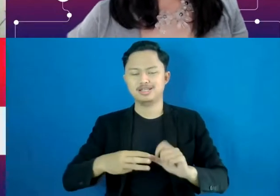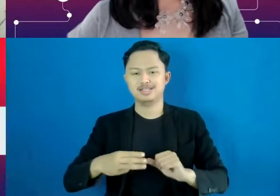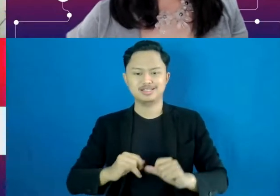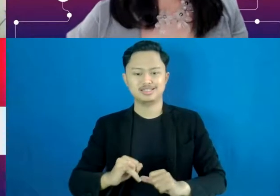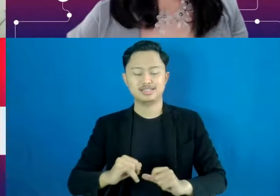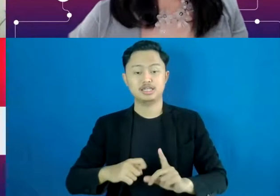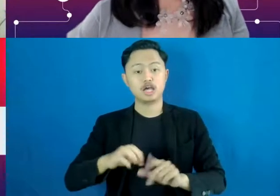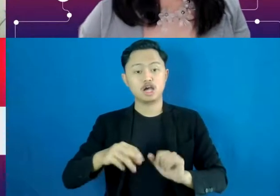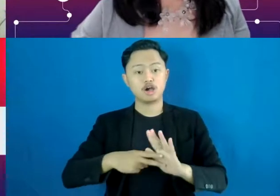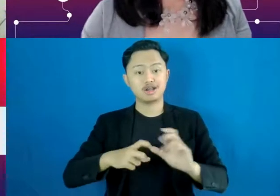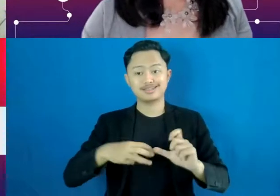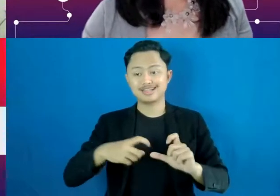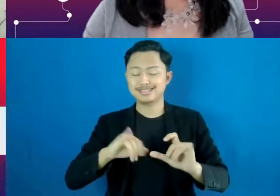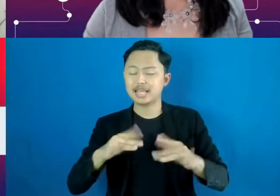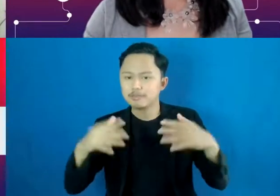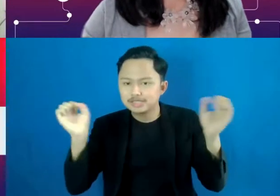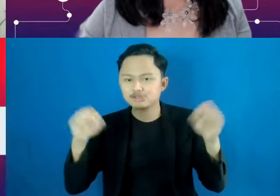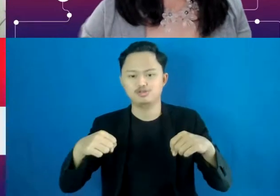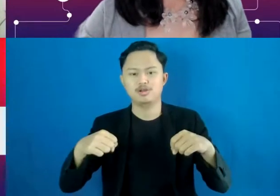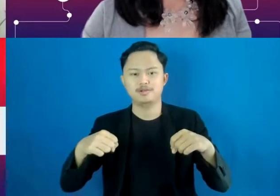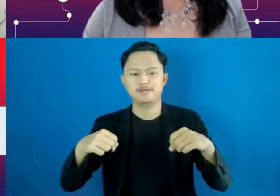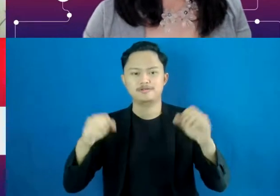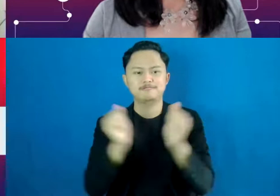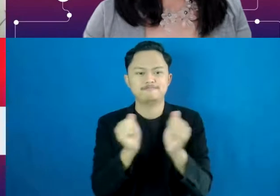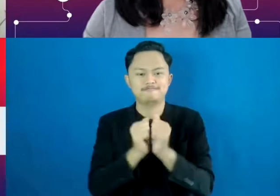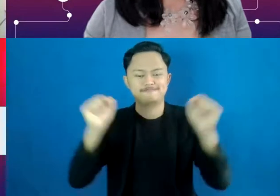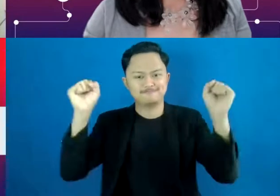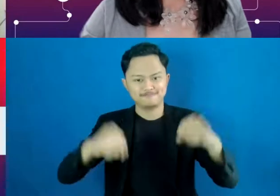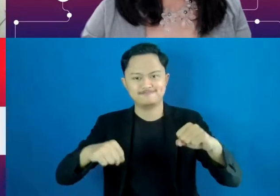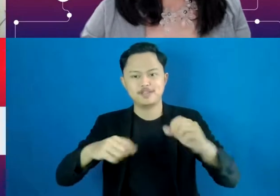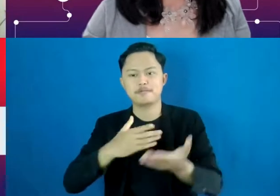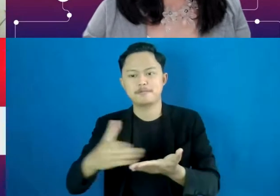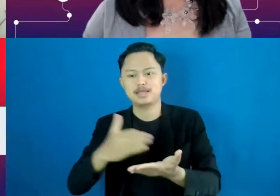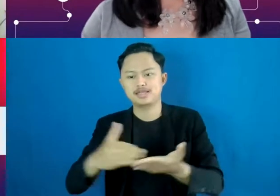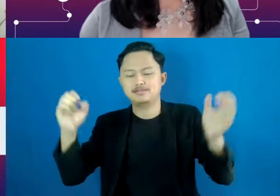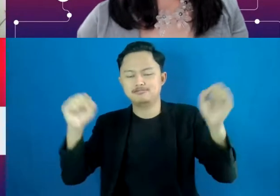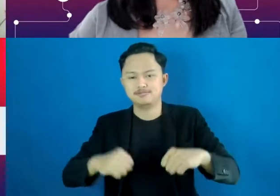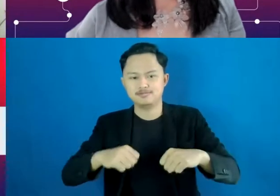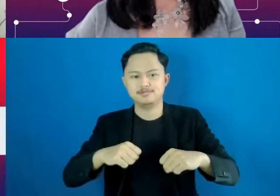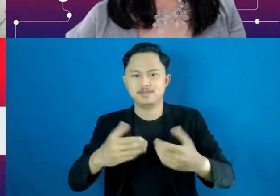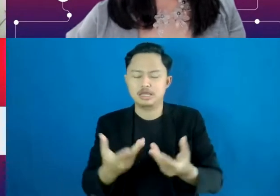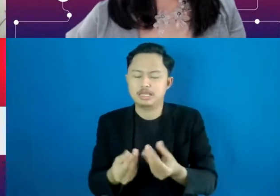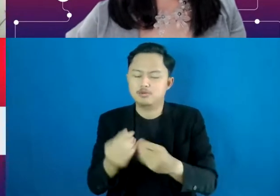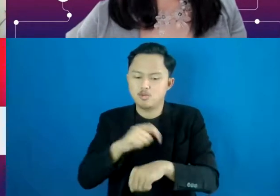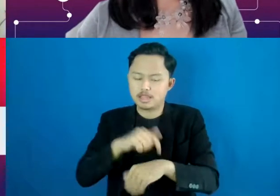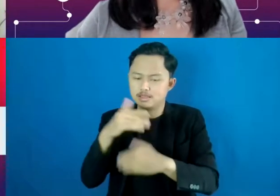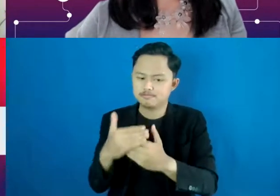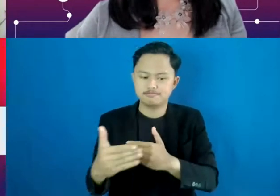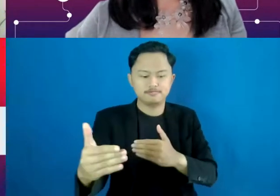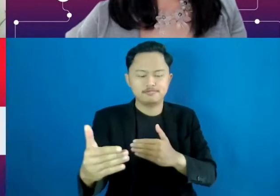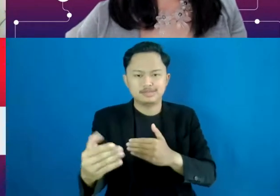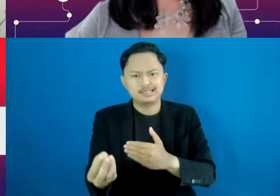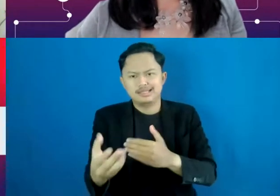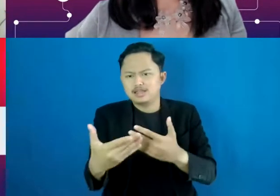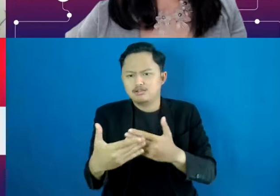concessions are very long. They last 10 years more or less. And